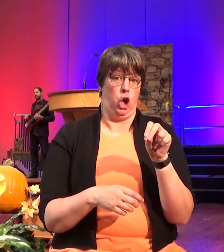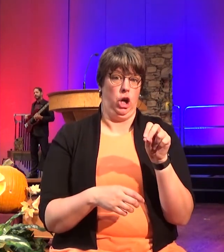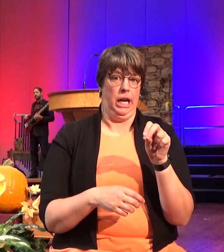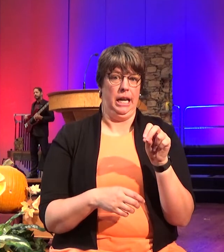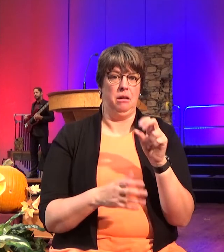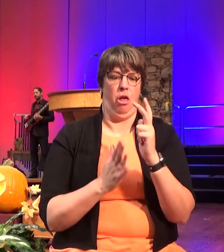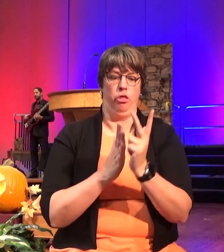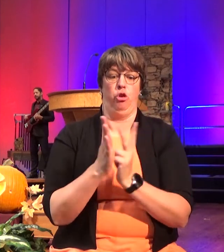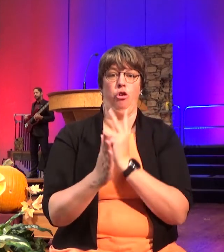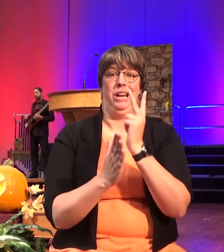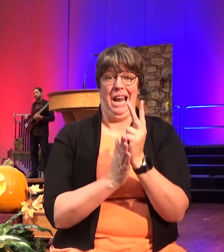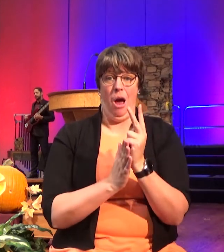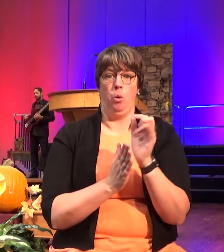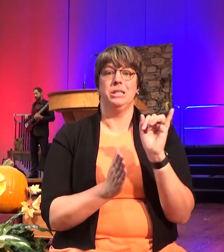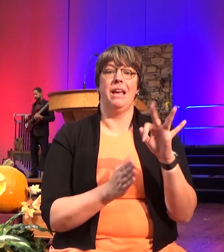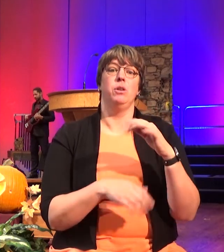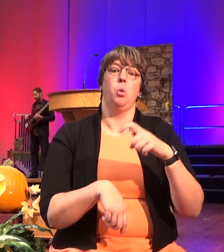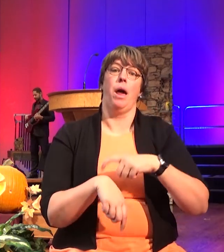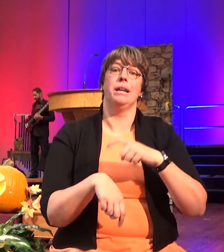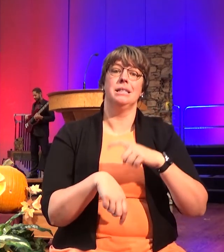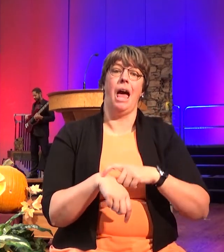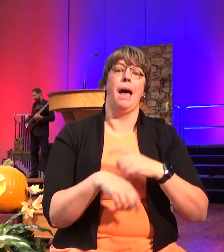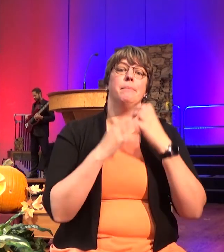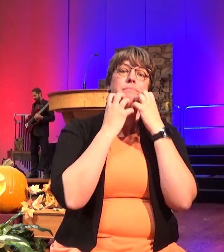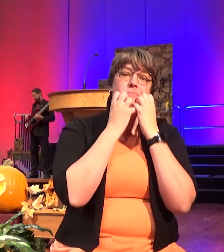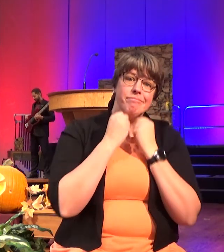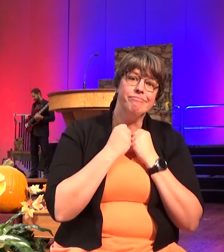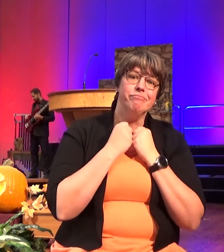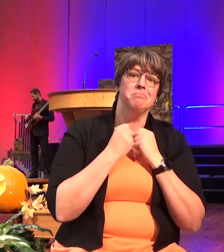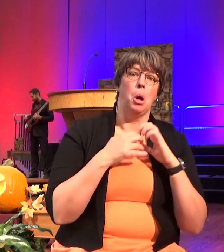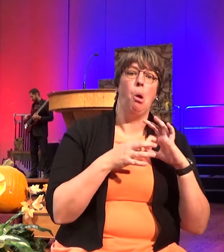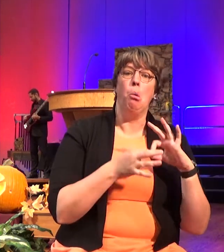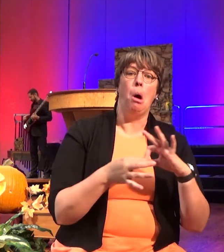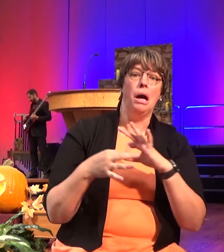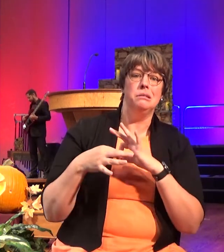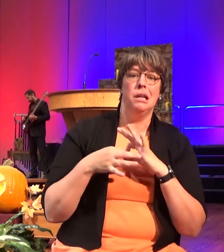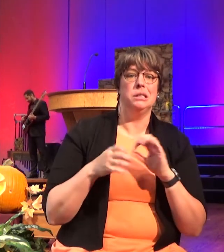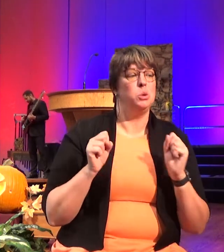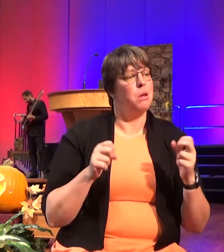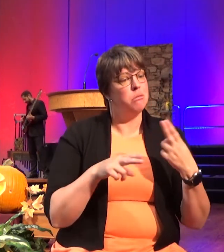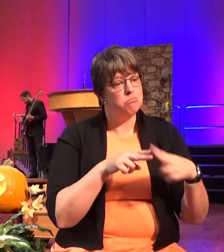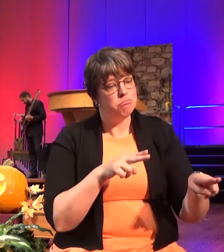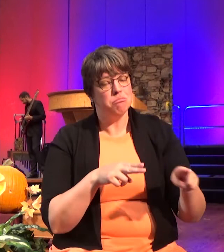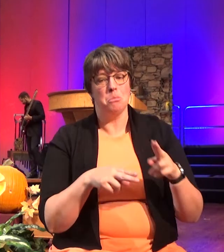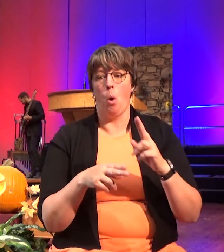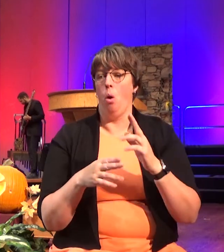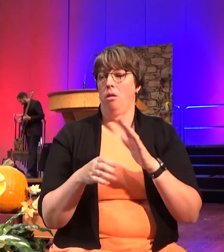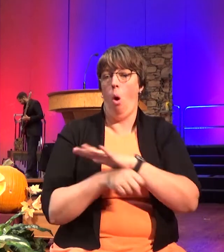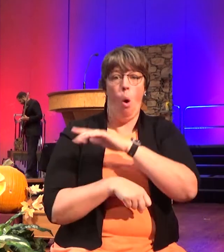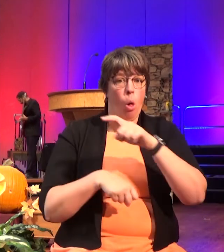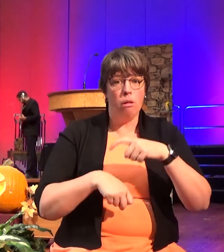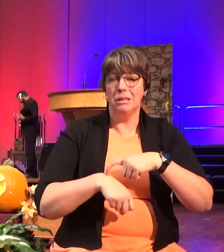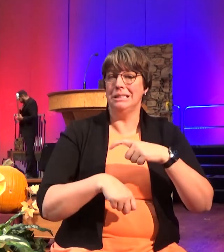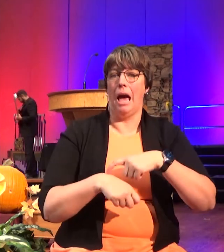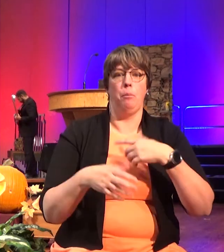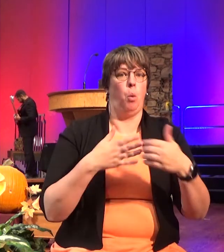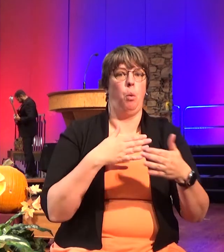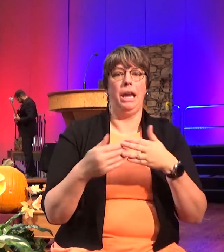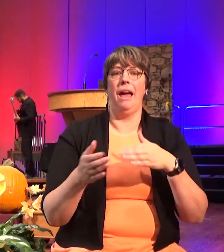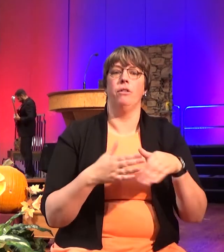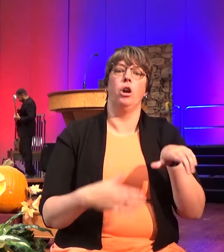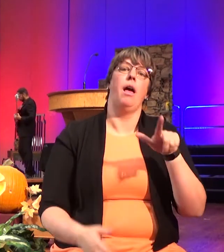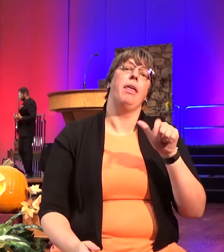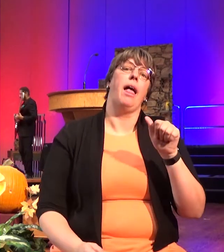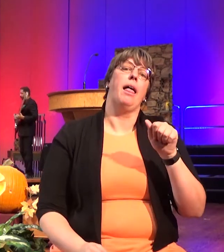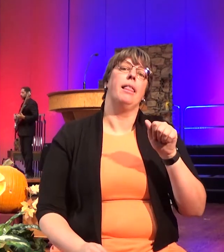some sacred time of oneness, you can come for just a little bit. You can come the whole 3 hours, whatever works for you. The labyrinth will be open. It'll be a